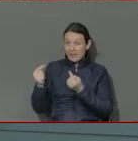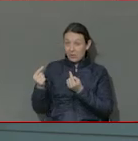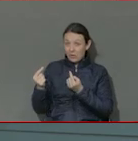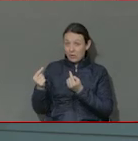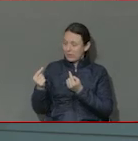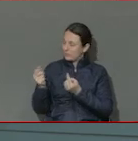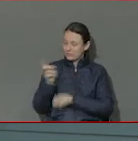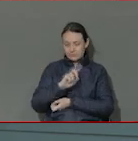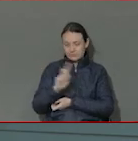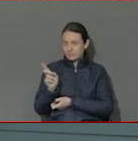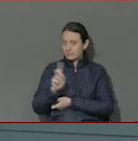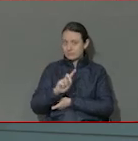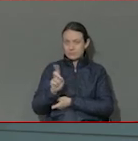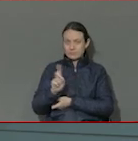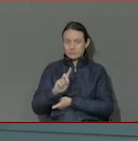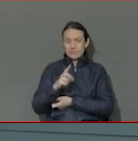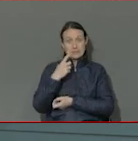So what do we see then?